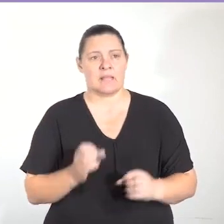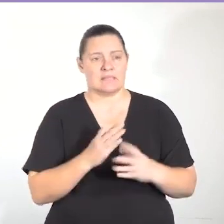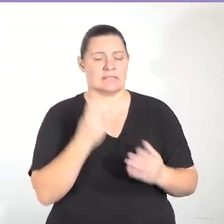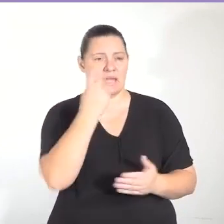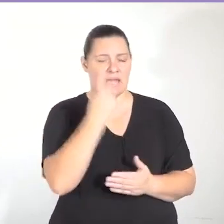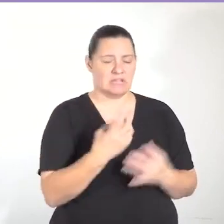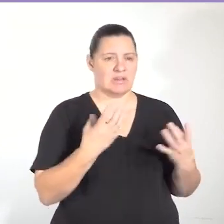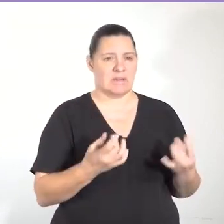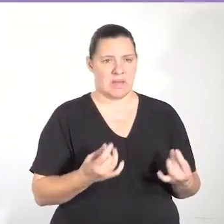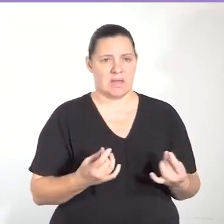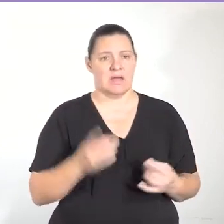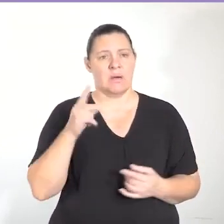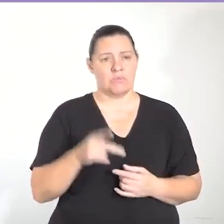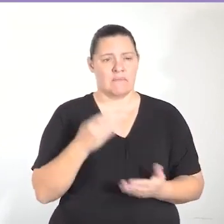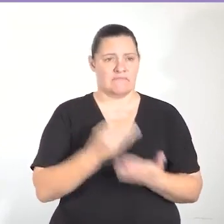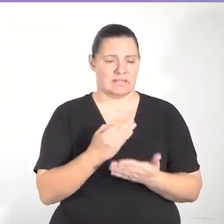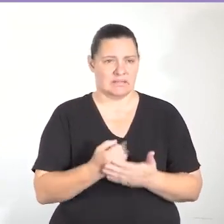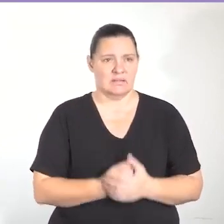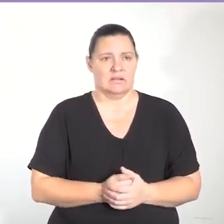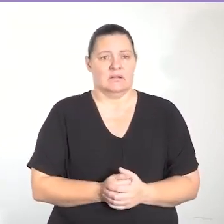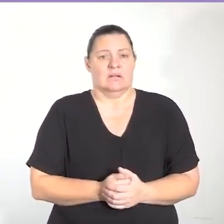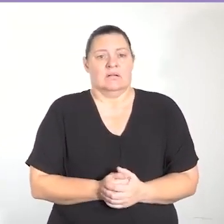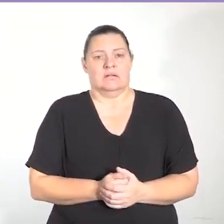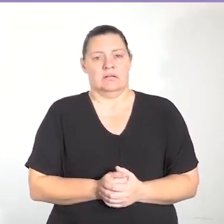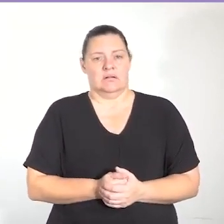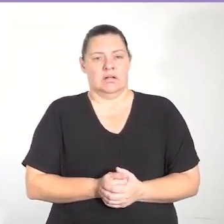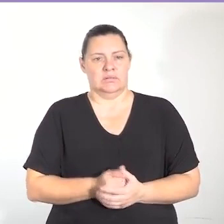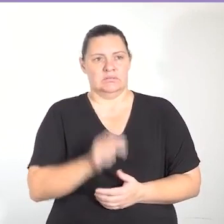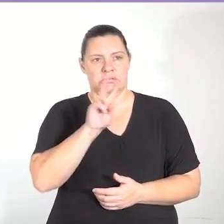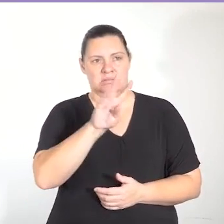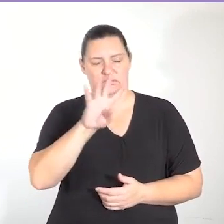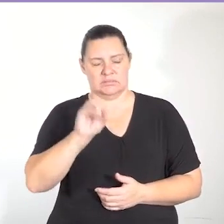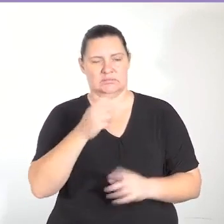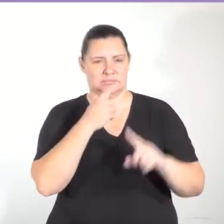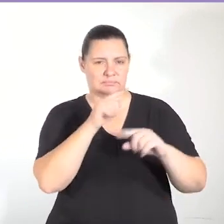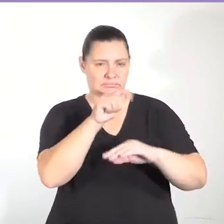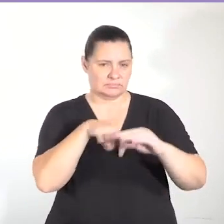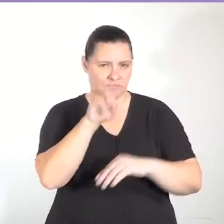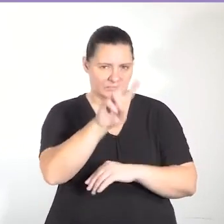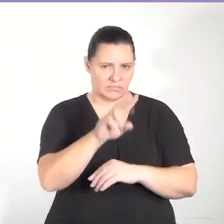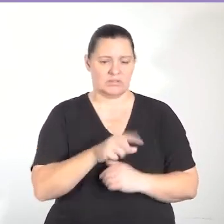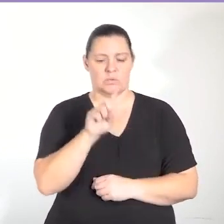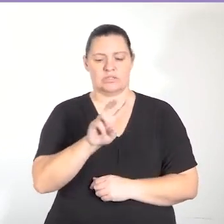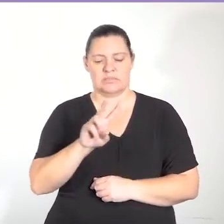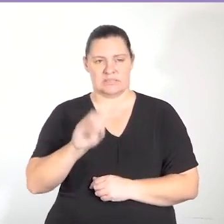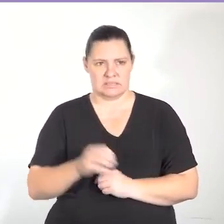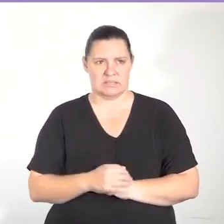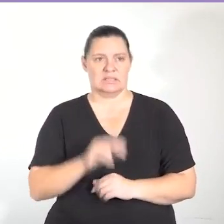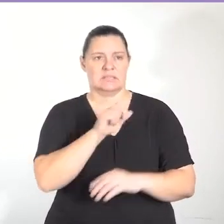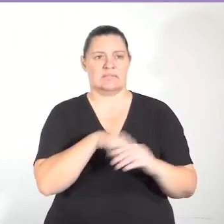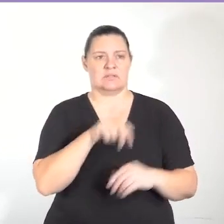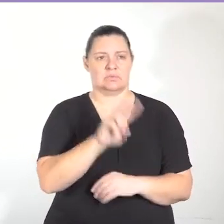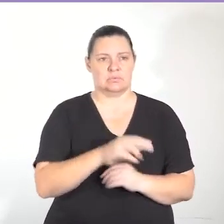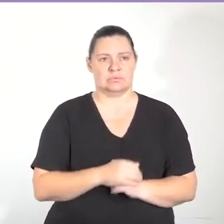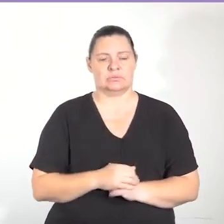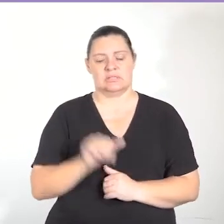by writing each of the numbers as their prime factors. We are going to say 240 divided by 2, that gives us 120. We divide